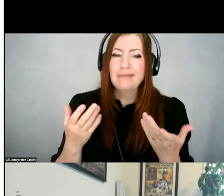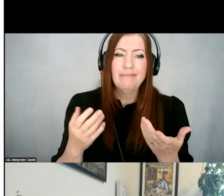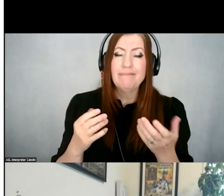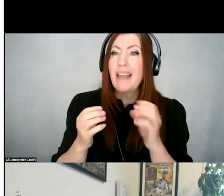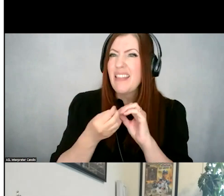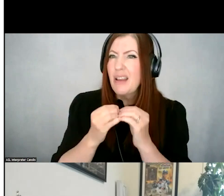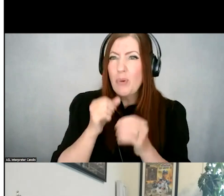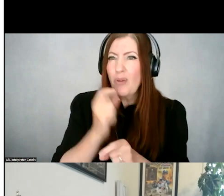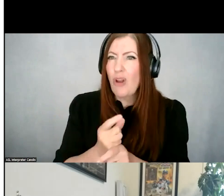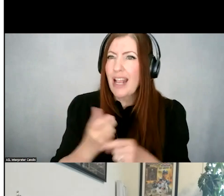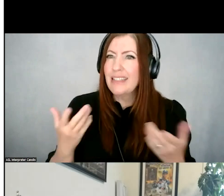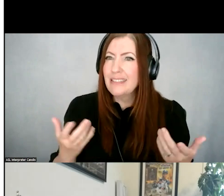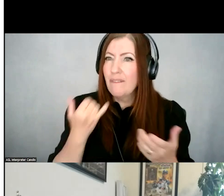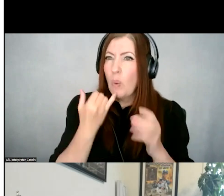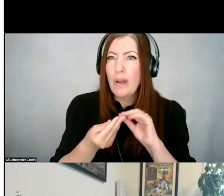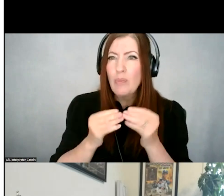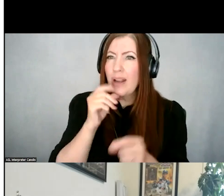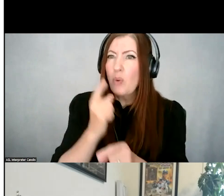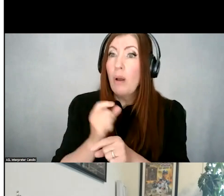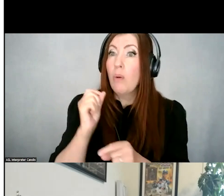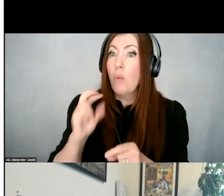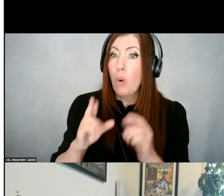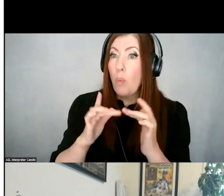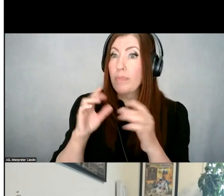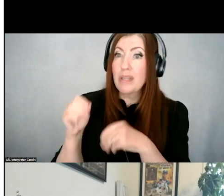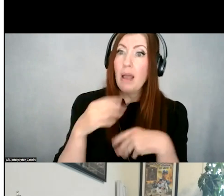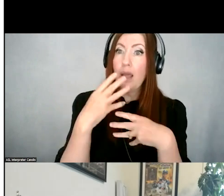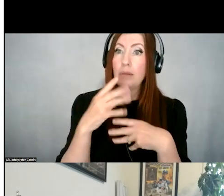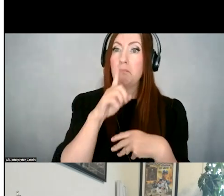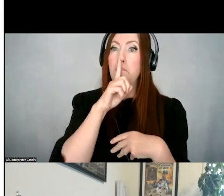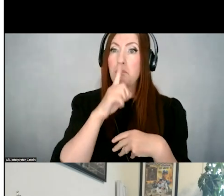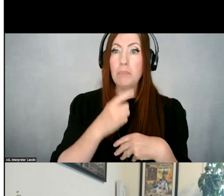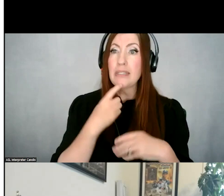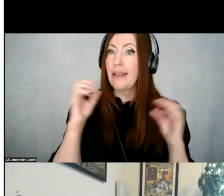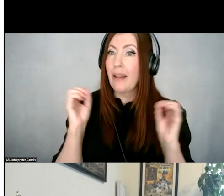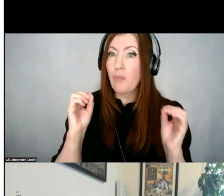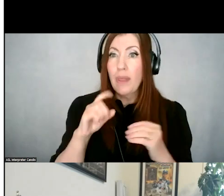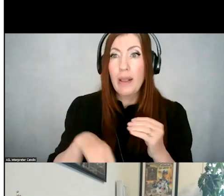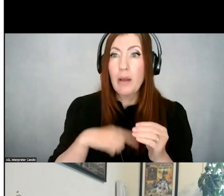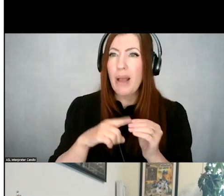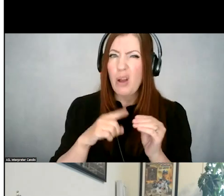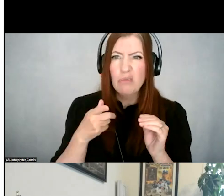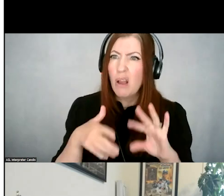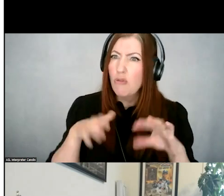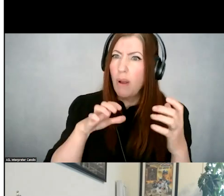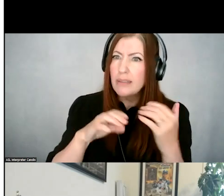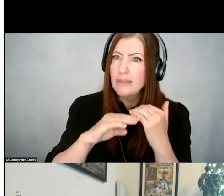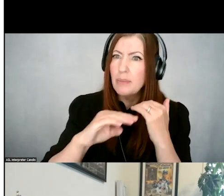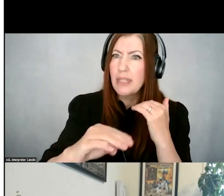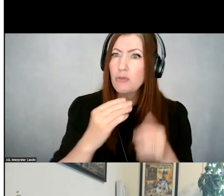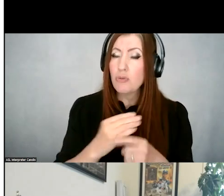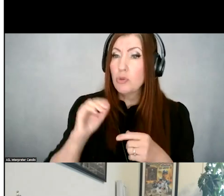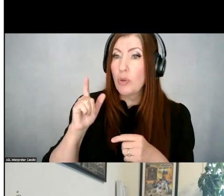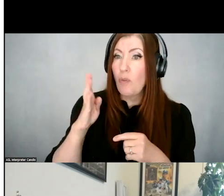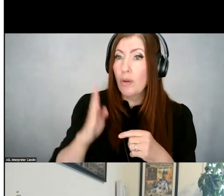is incorrect, or on the website, it doesn't actually tell them if it is crisis stabilization, is it a